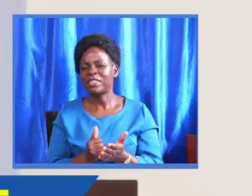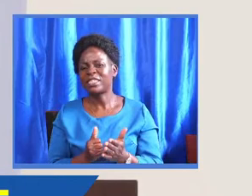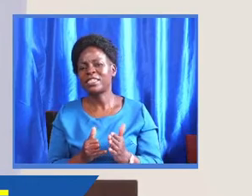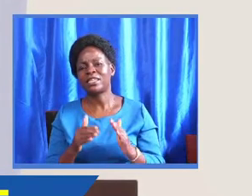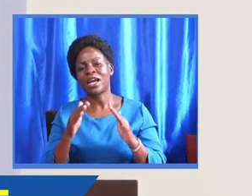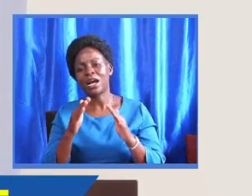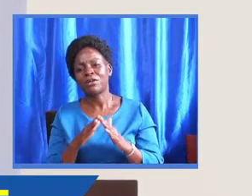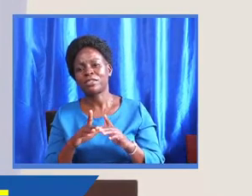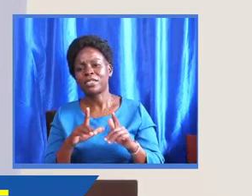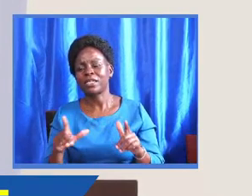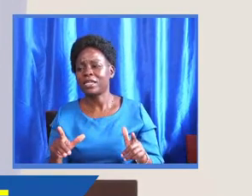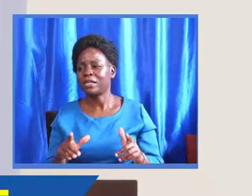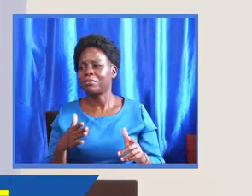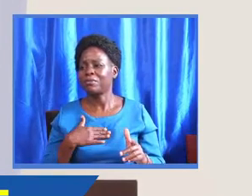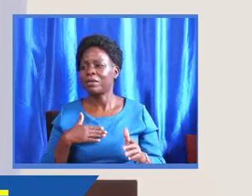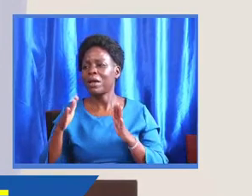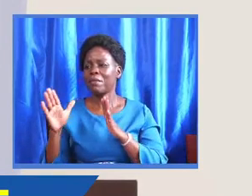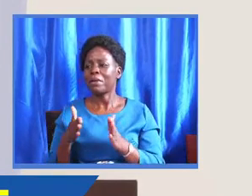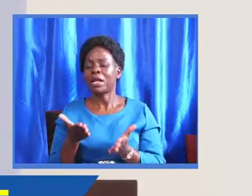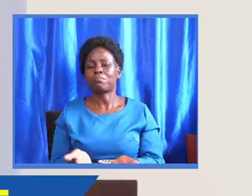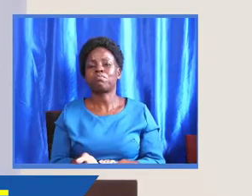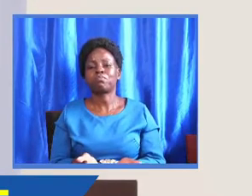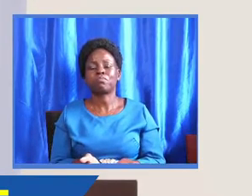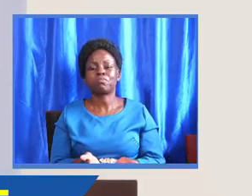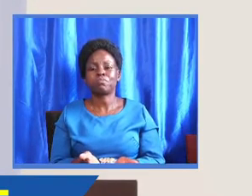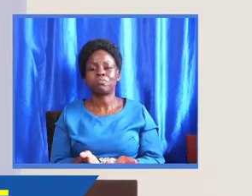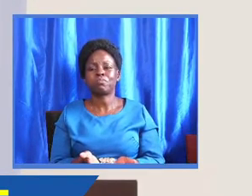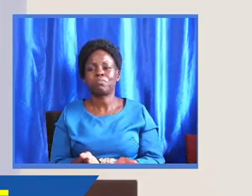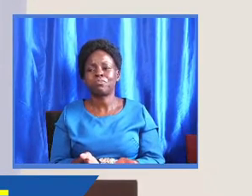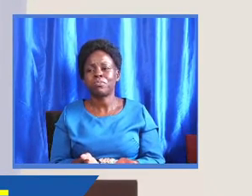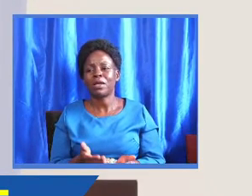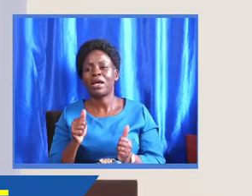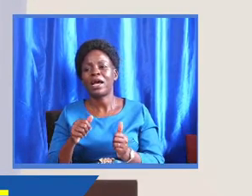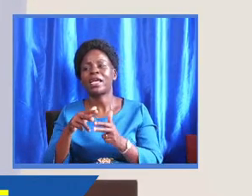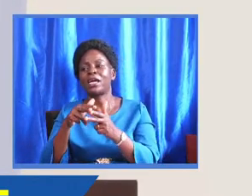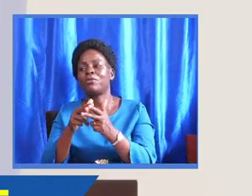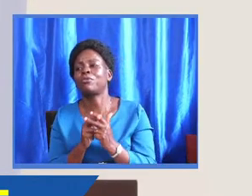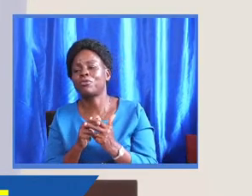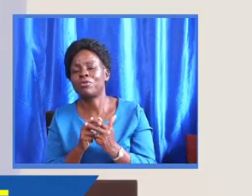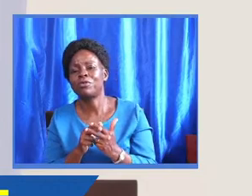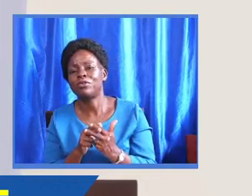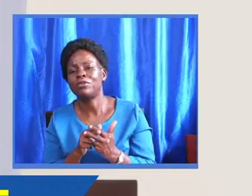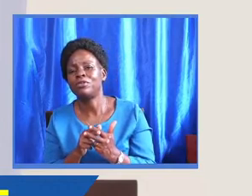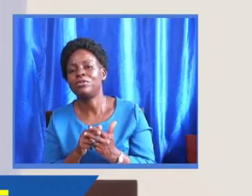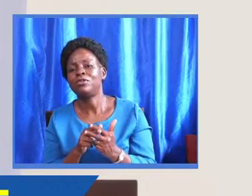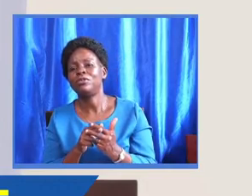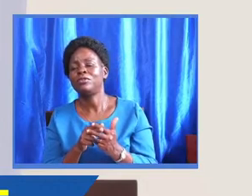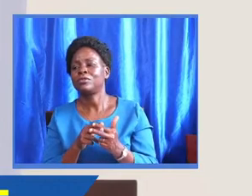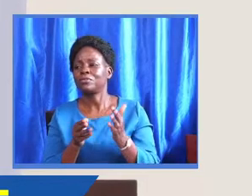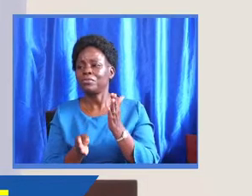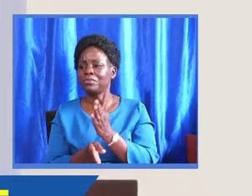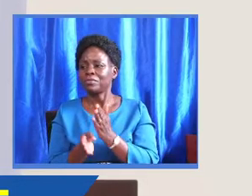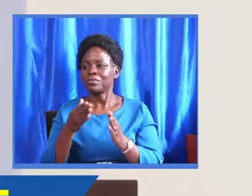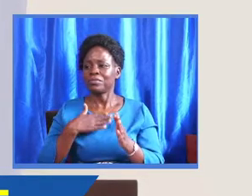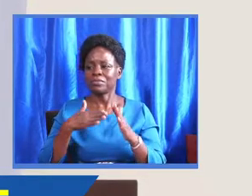estate. But here's my plan. I can as well borrow. I built up my house.